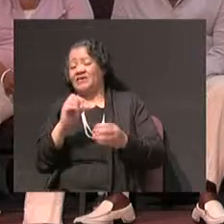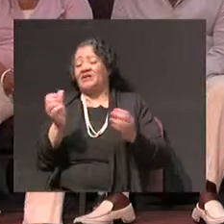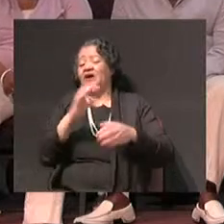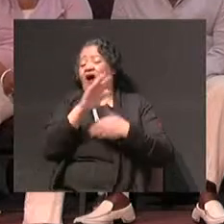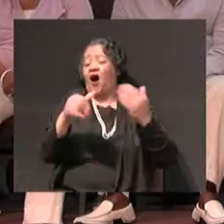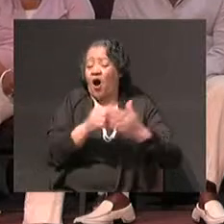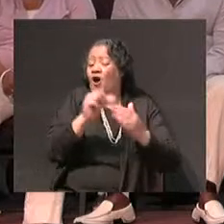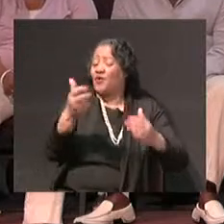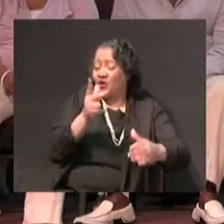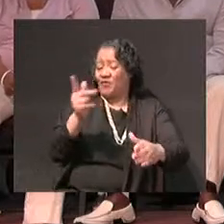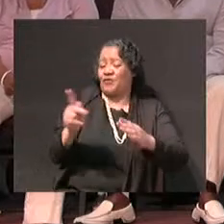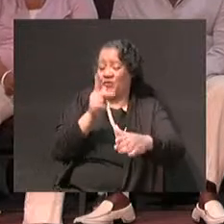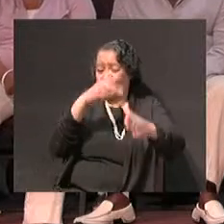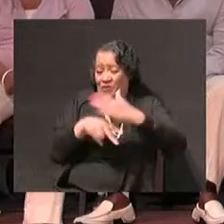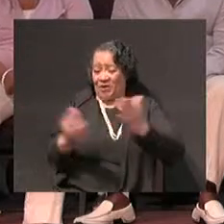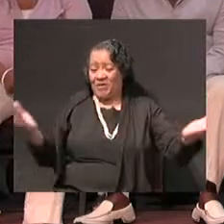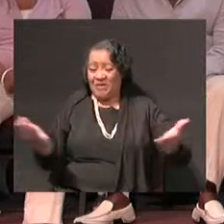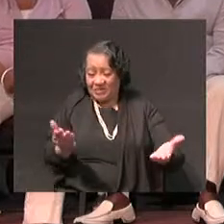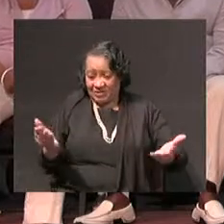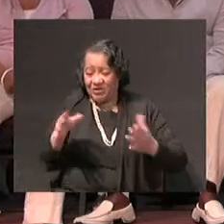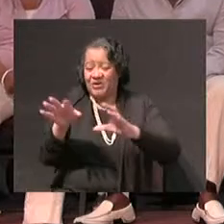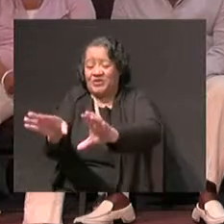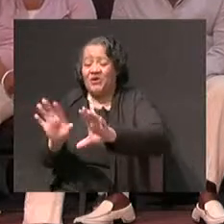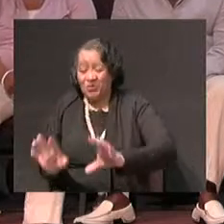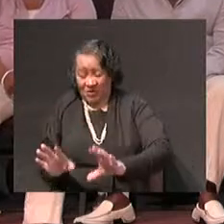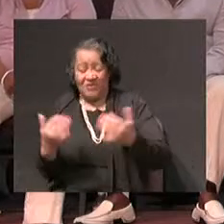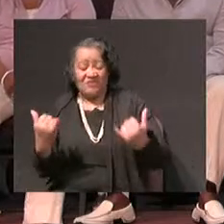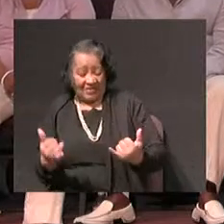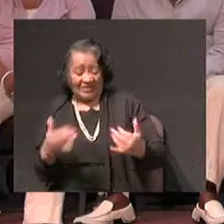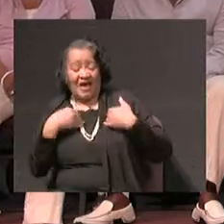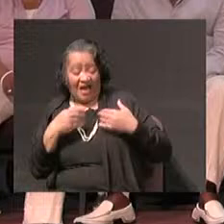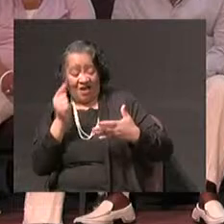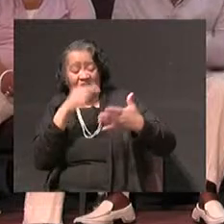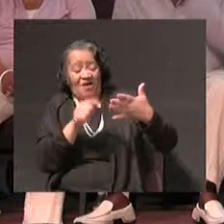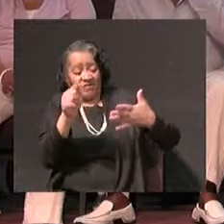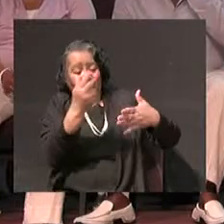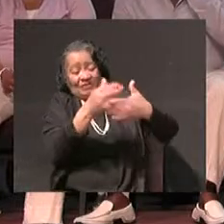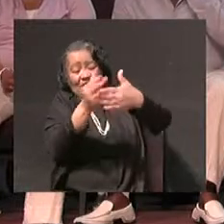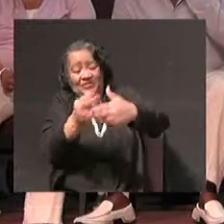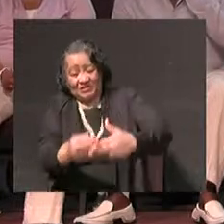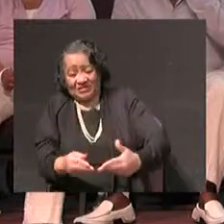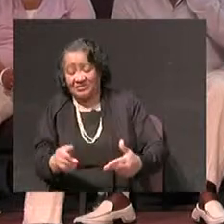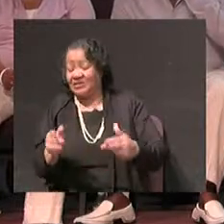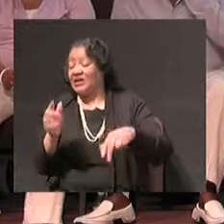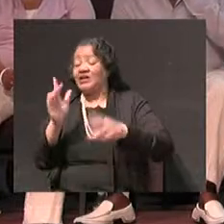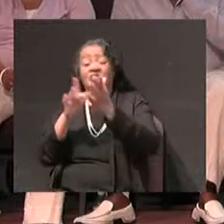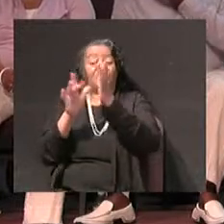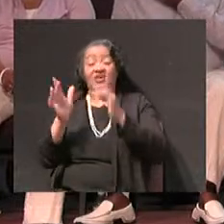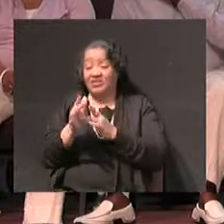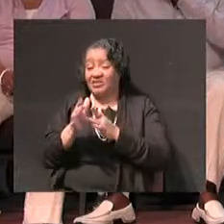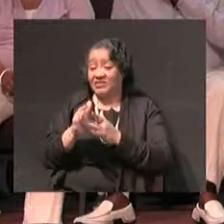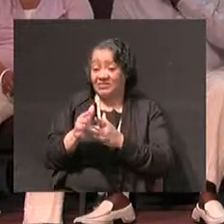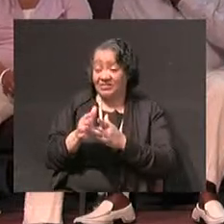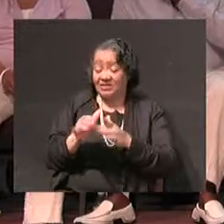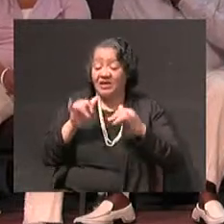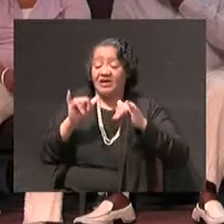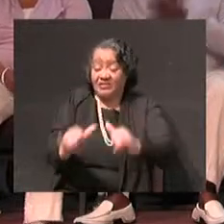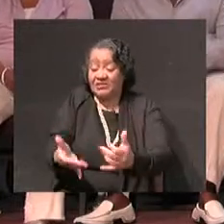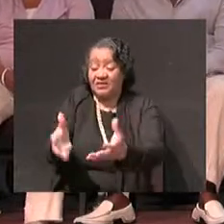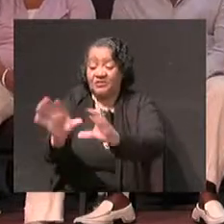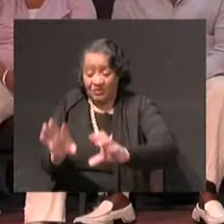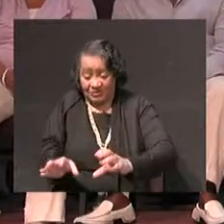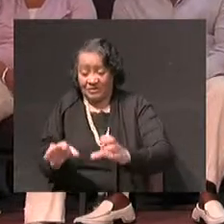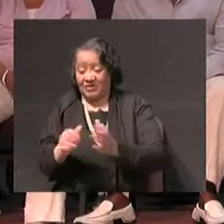Zephaniah is here. Haggai, Malachi, and all your and Jesus, He's still here. I just